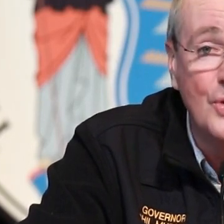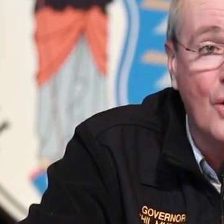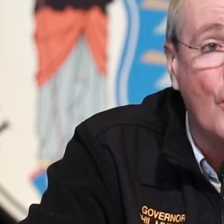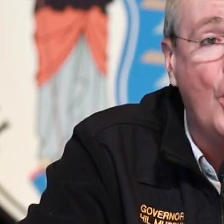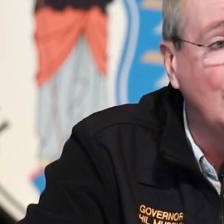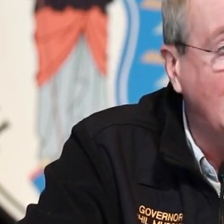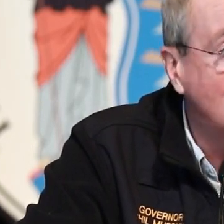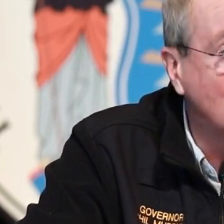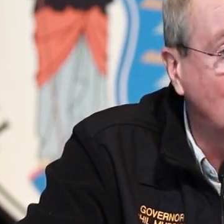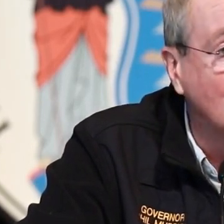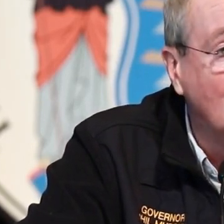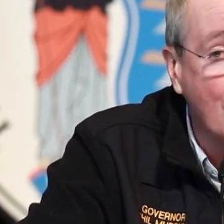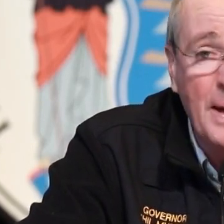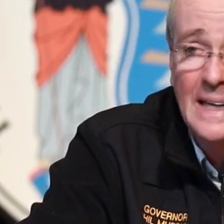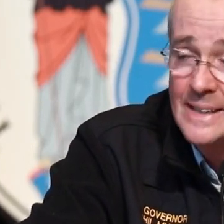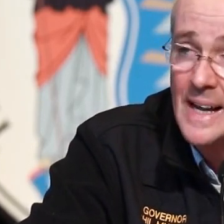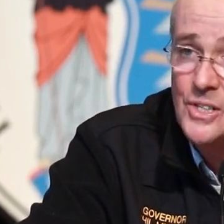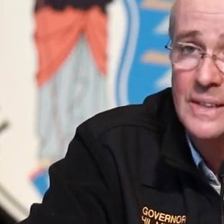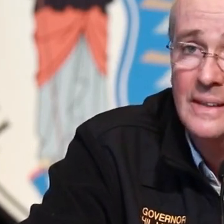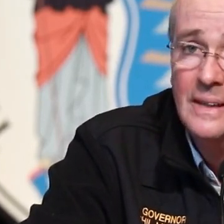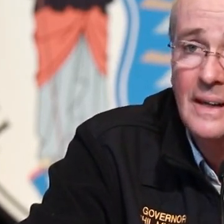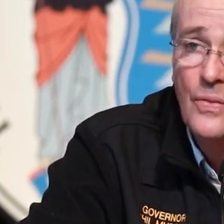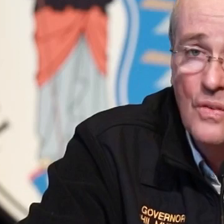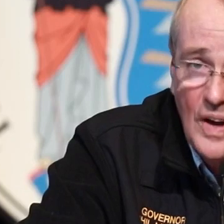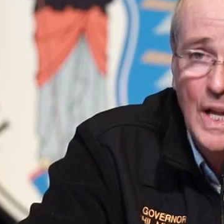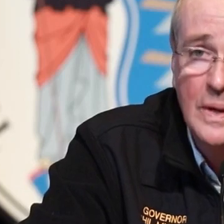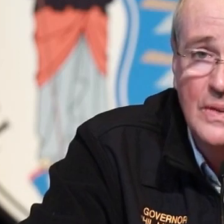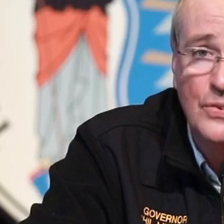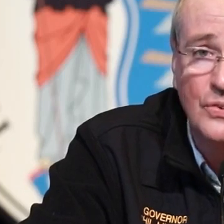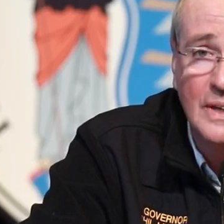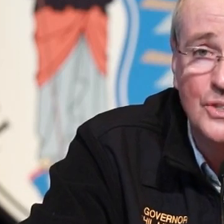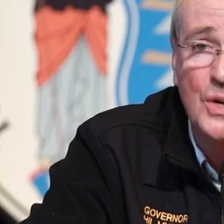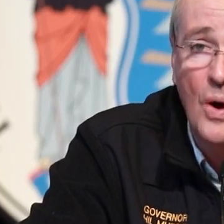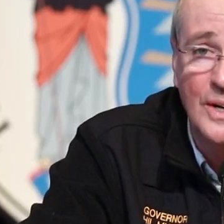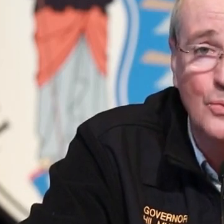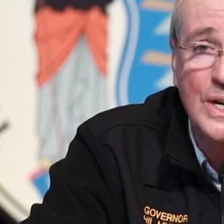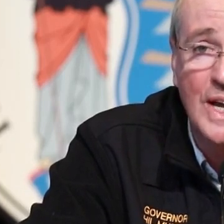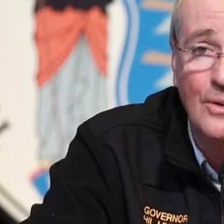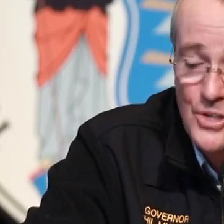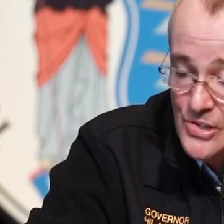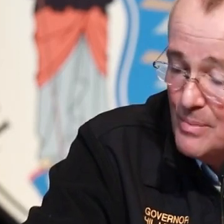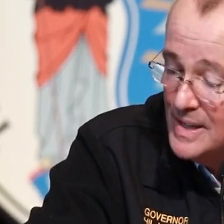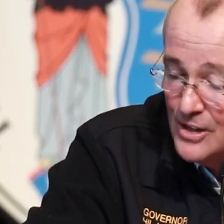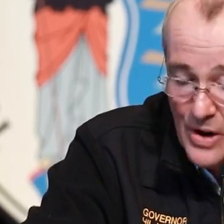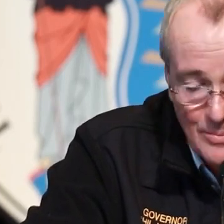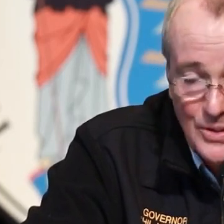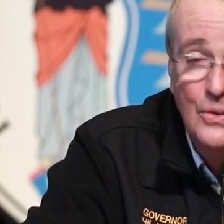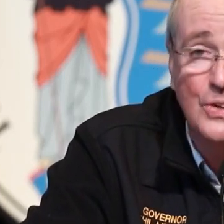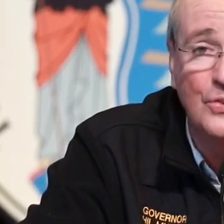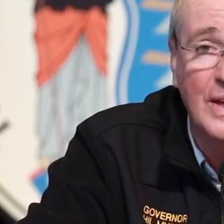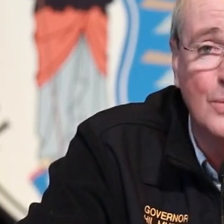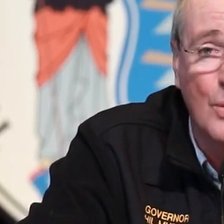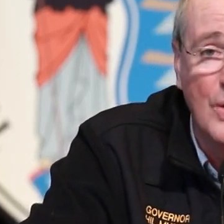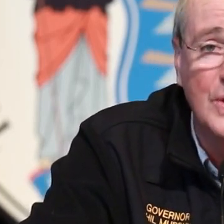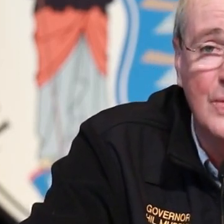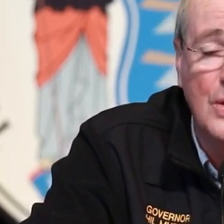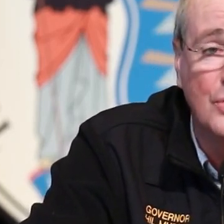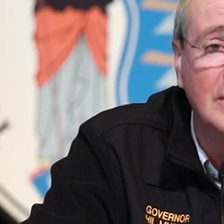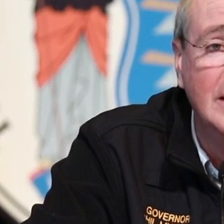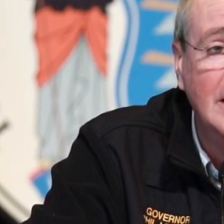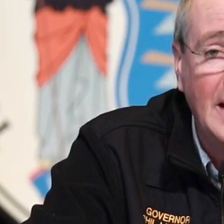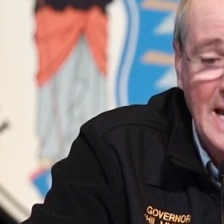folks of all ages are paying attention. They're following this. And she wanted to reach out, and she sent me an incredible note to say that we're with